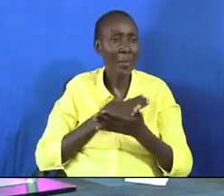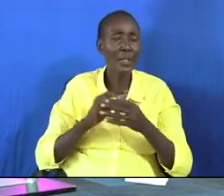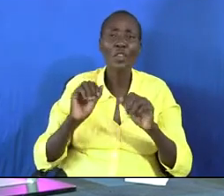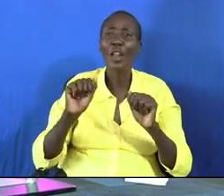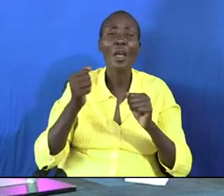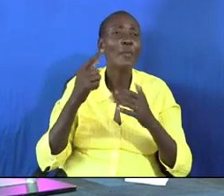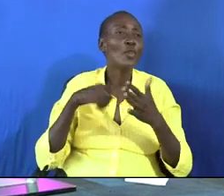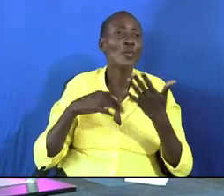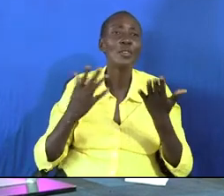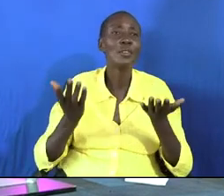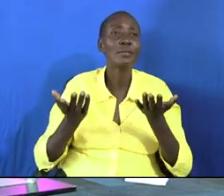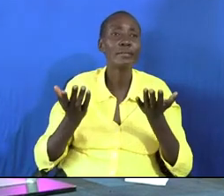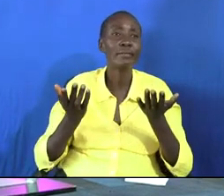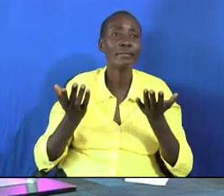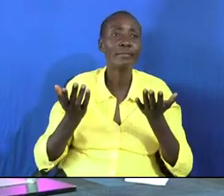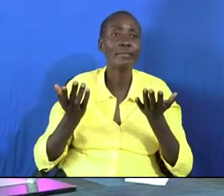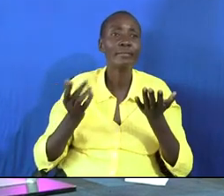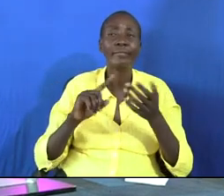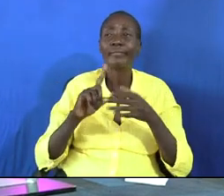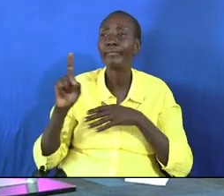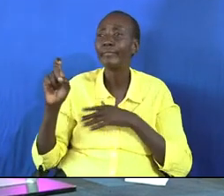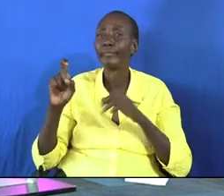happen in this place?